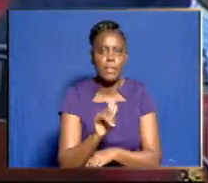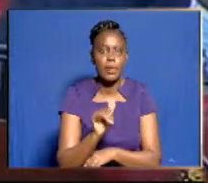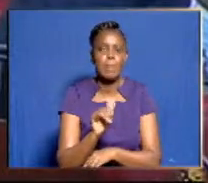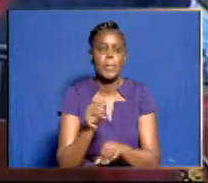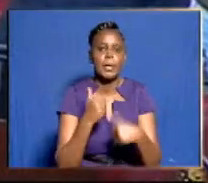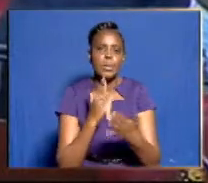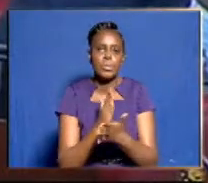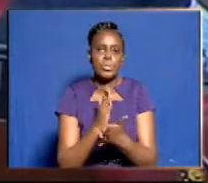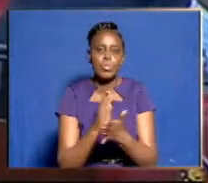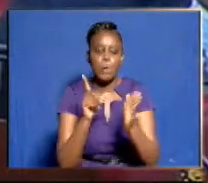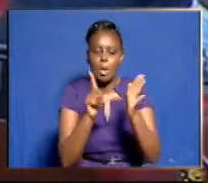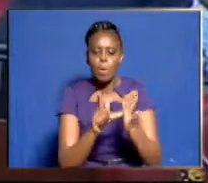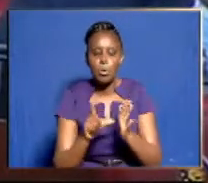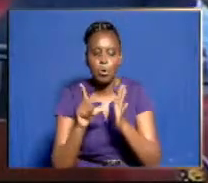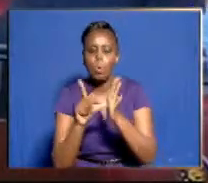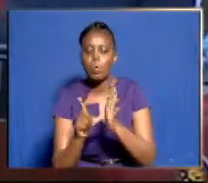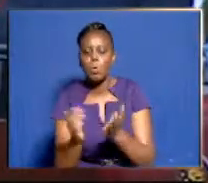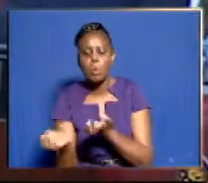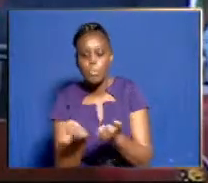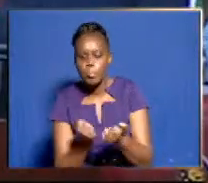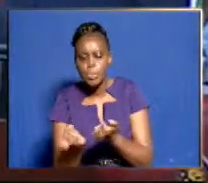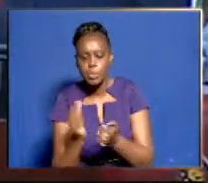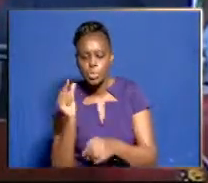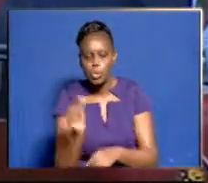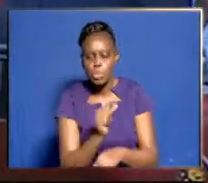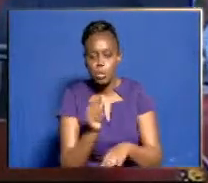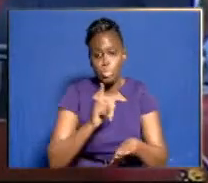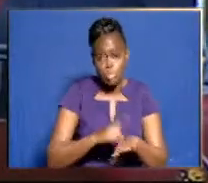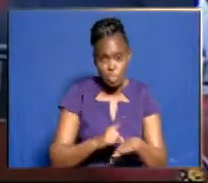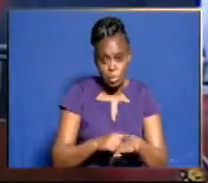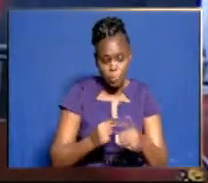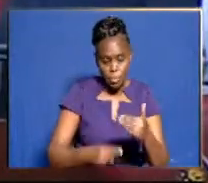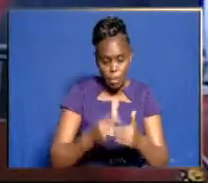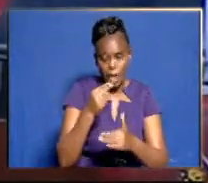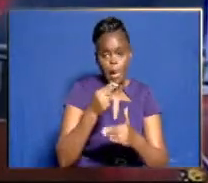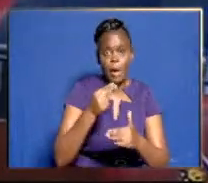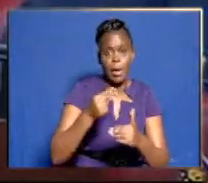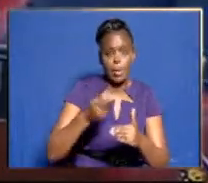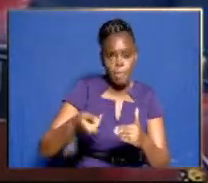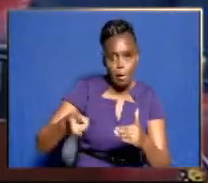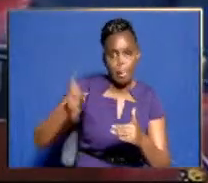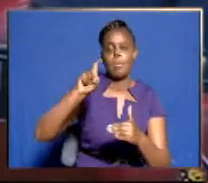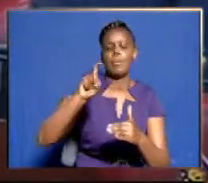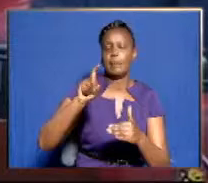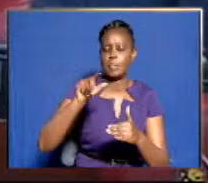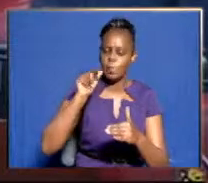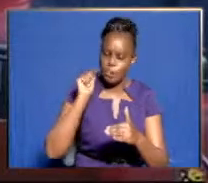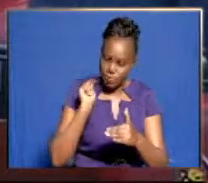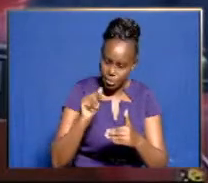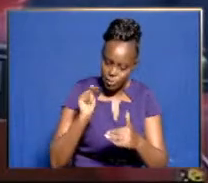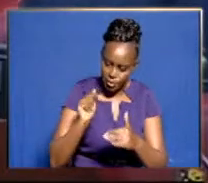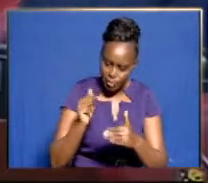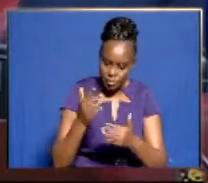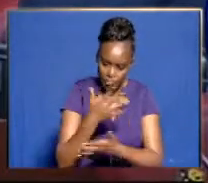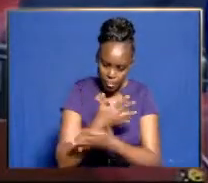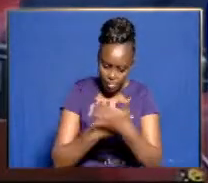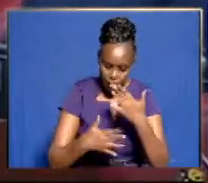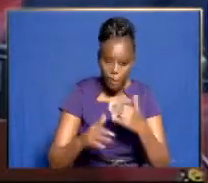of the commercial loans, which are short-term with high interest rates, are actually